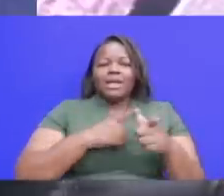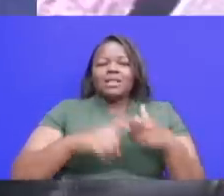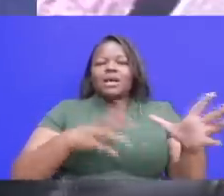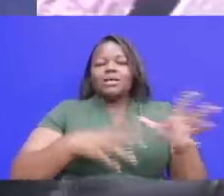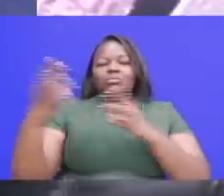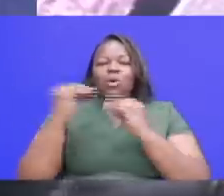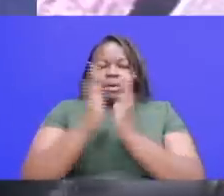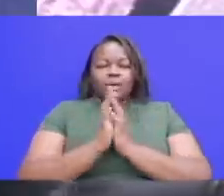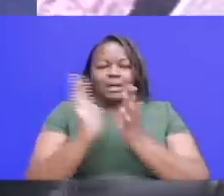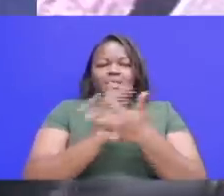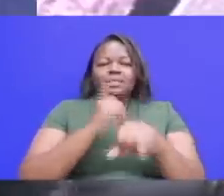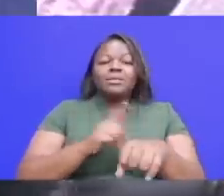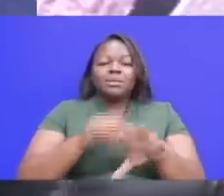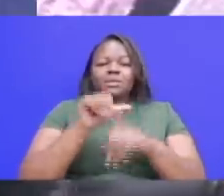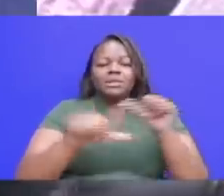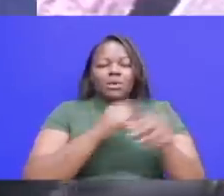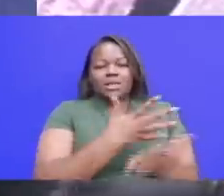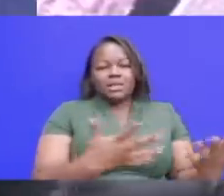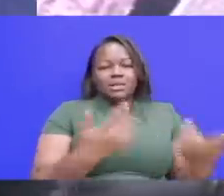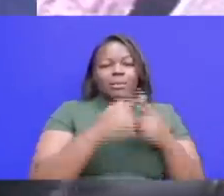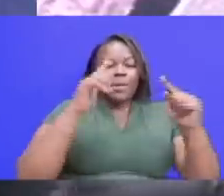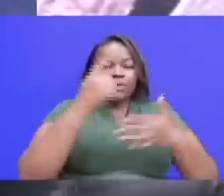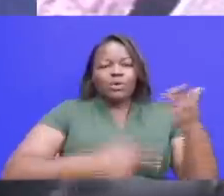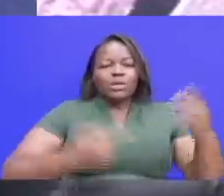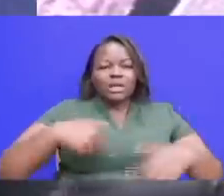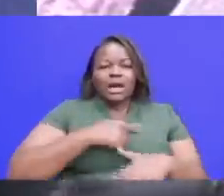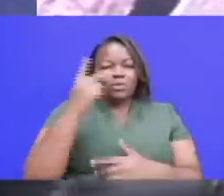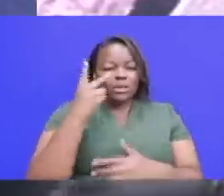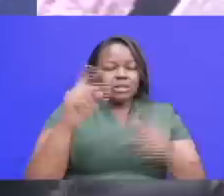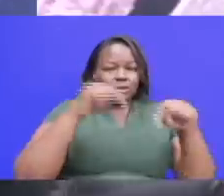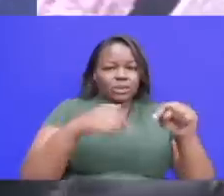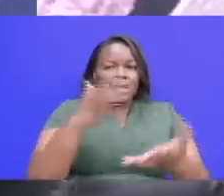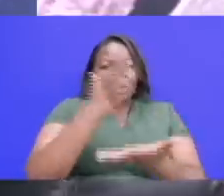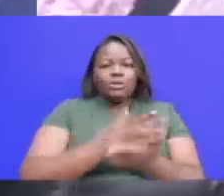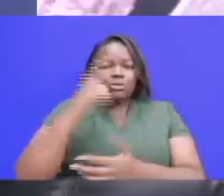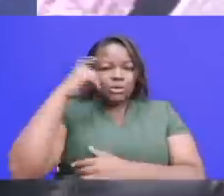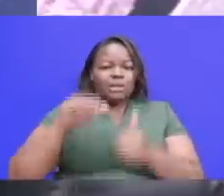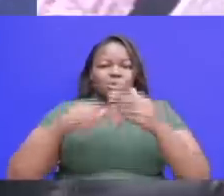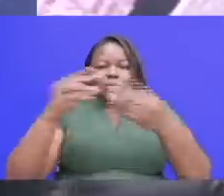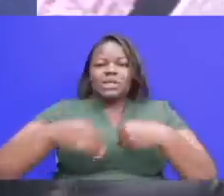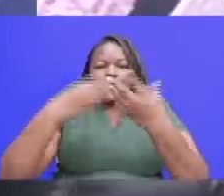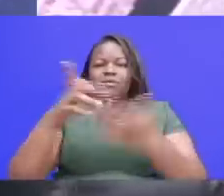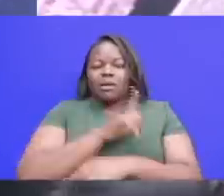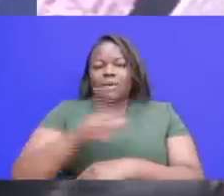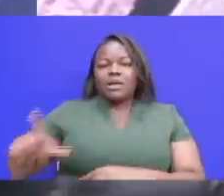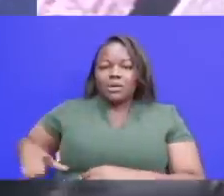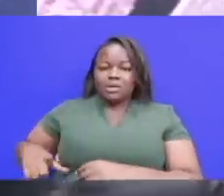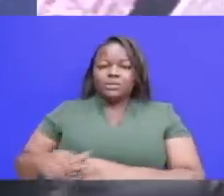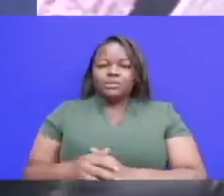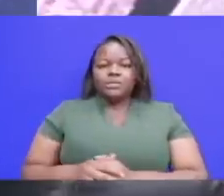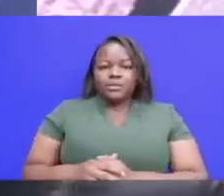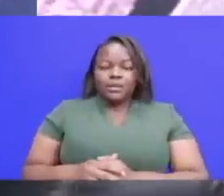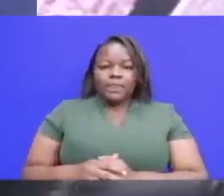Sometimes it's all about it. But these ones that we are looking at today are real dreams given by the Lord. Yeah. Elder